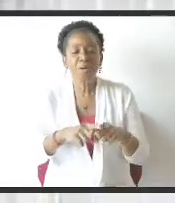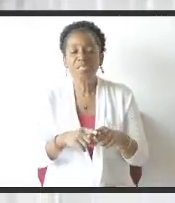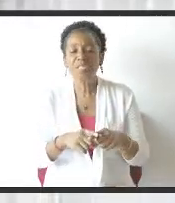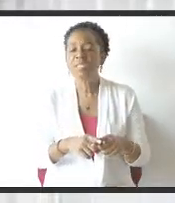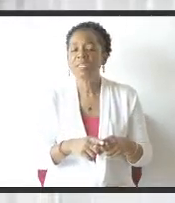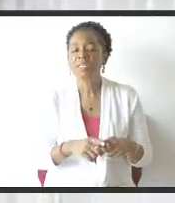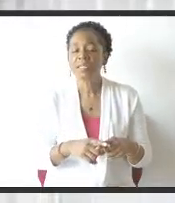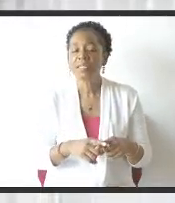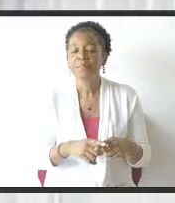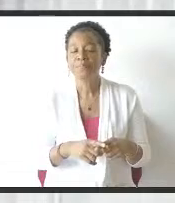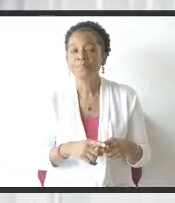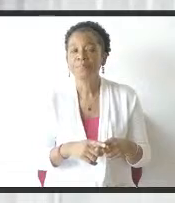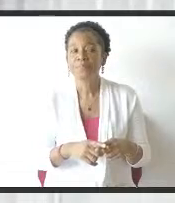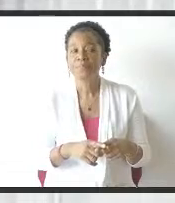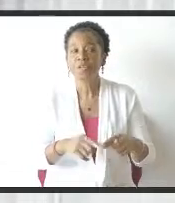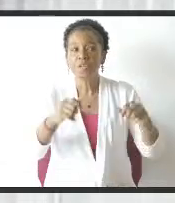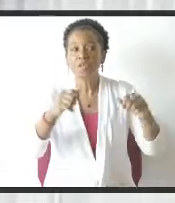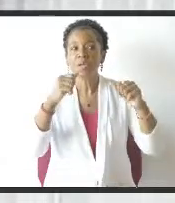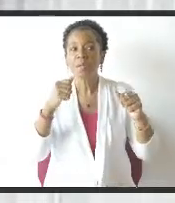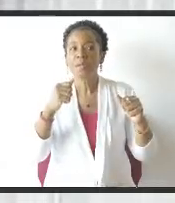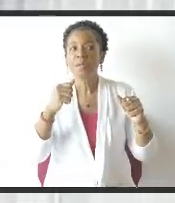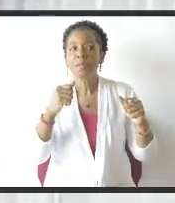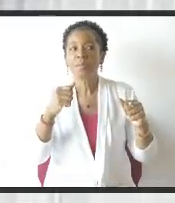tough-minded pursuit,